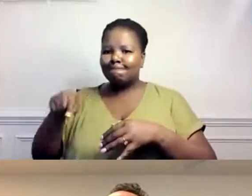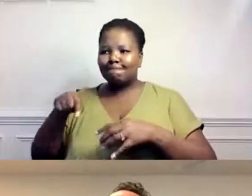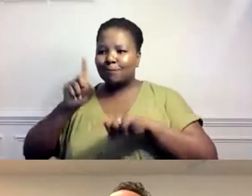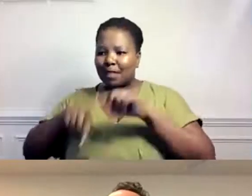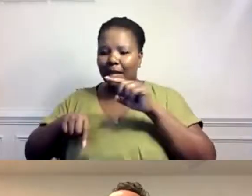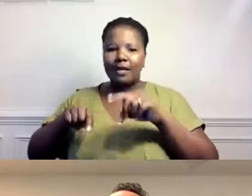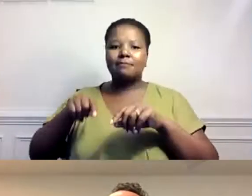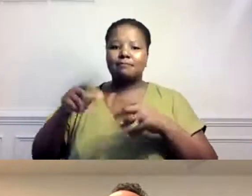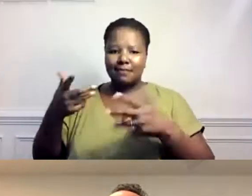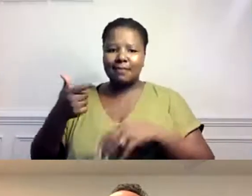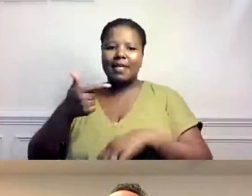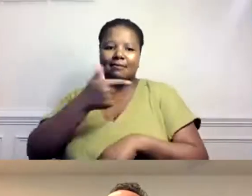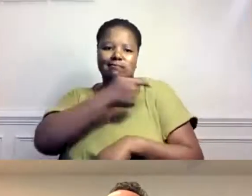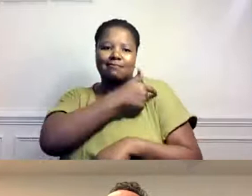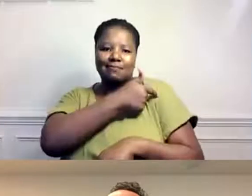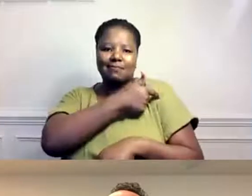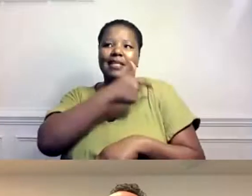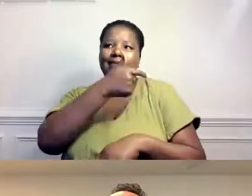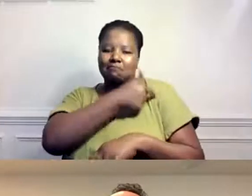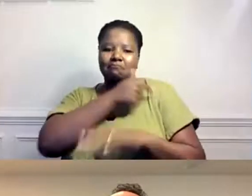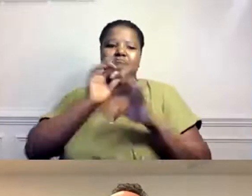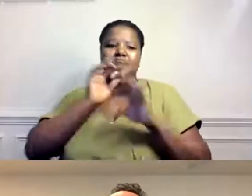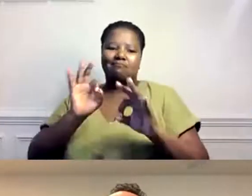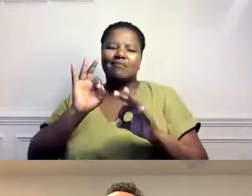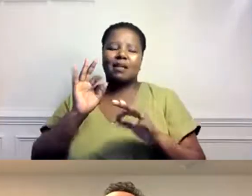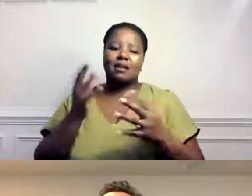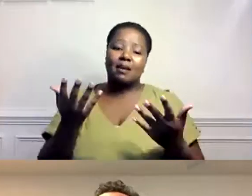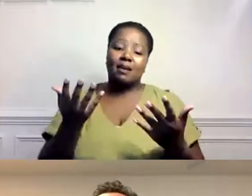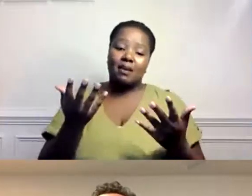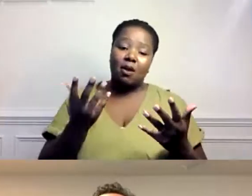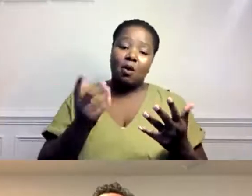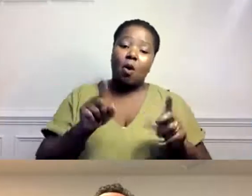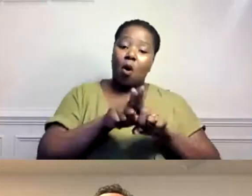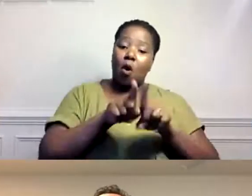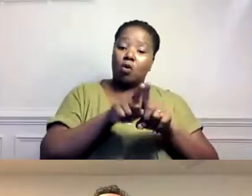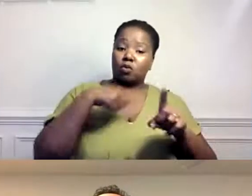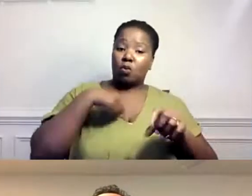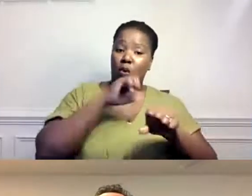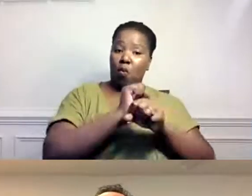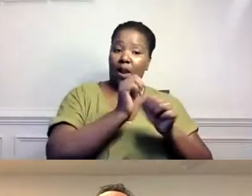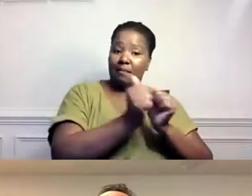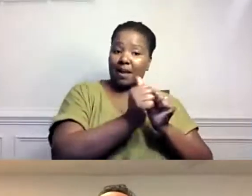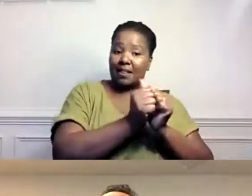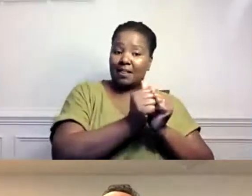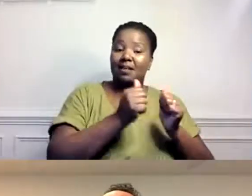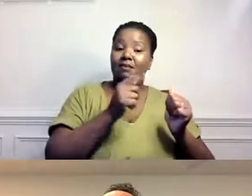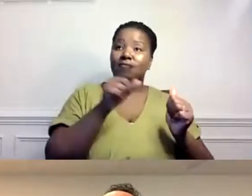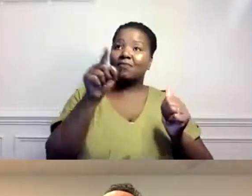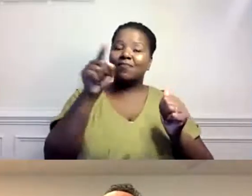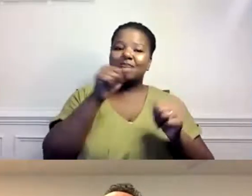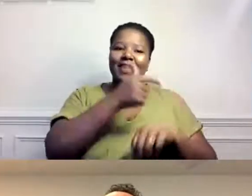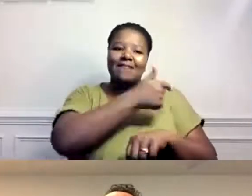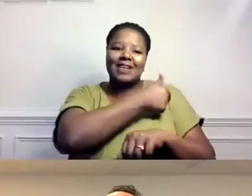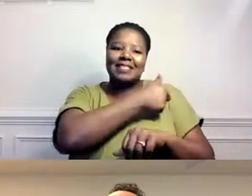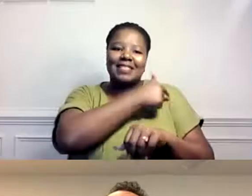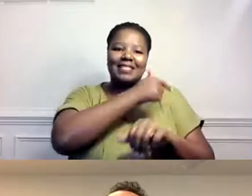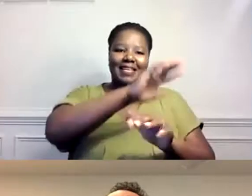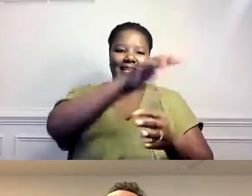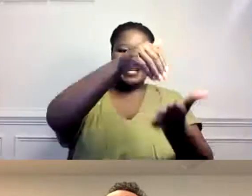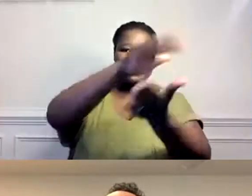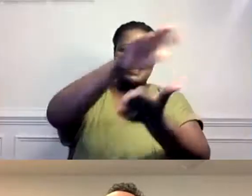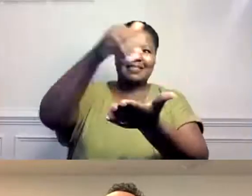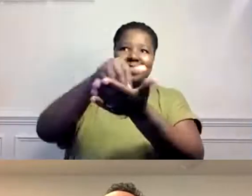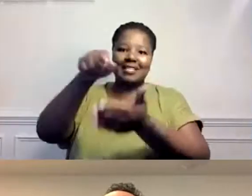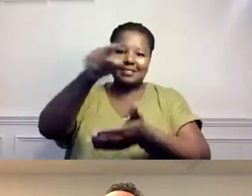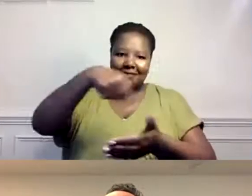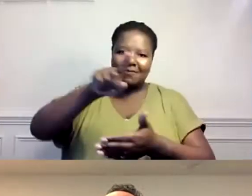was, they were able to administer that. And we also worked and partnered with many of our vaccination sites who also made